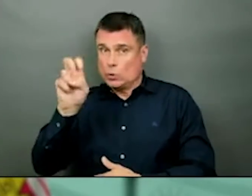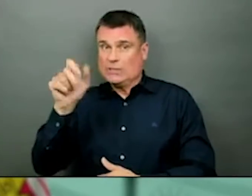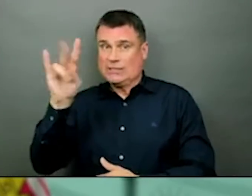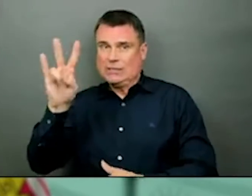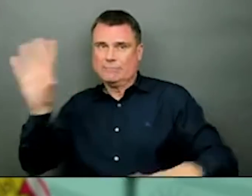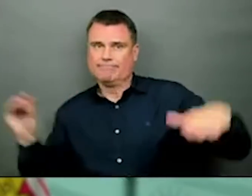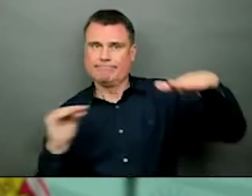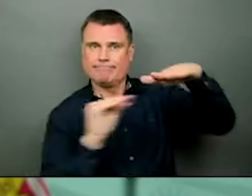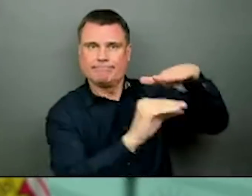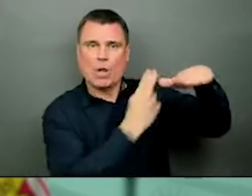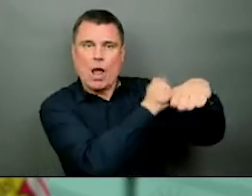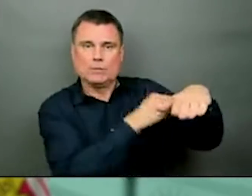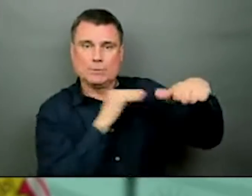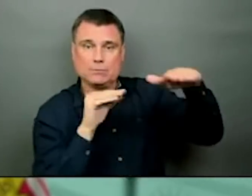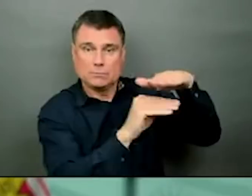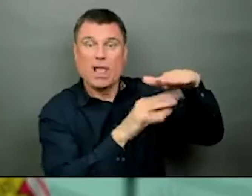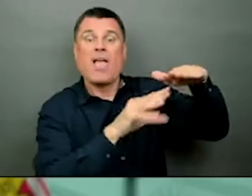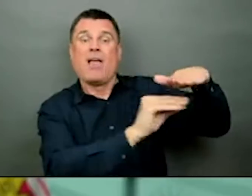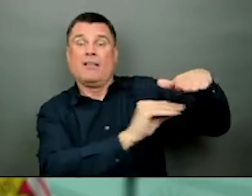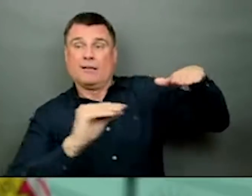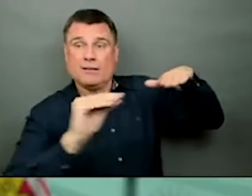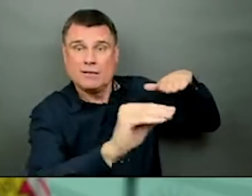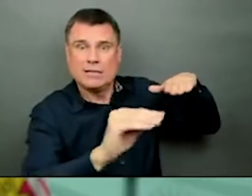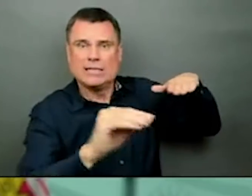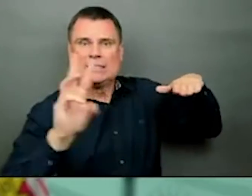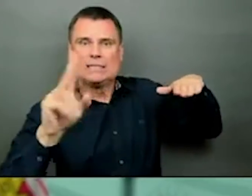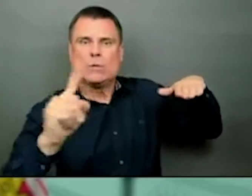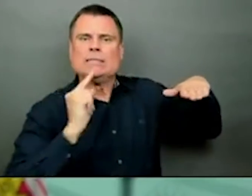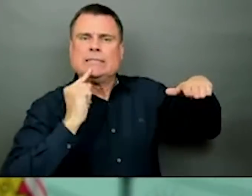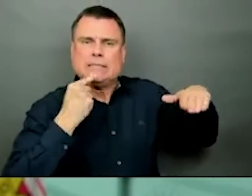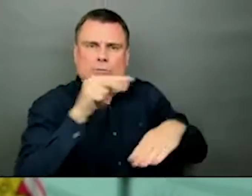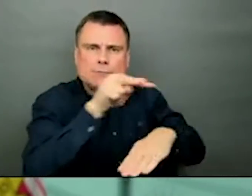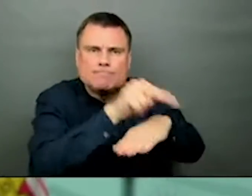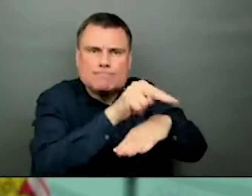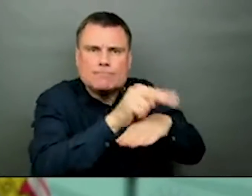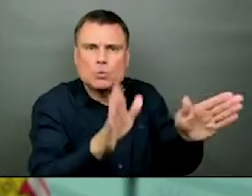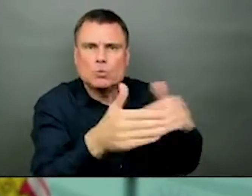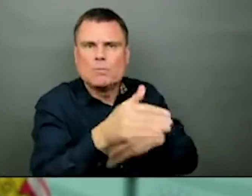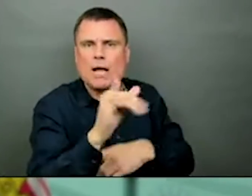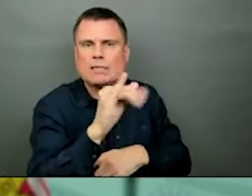and 61 individuals are in critical care or intensive care.